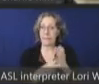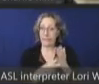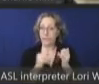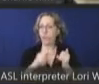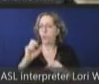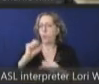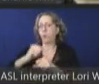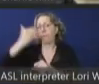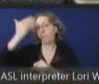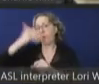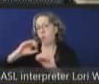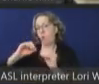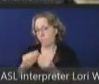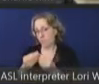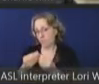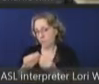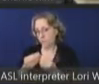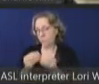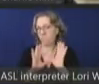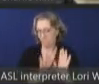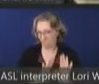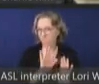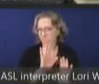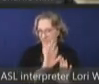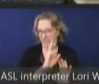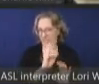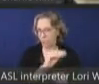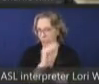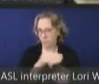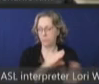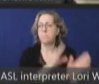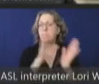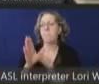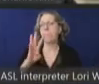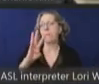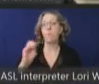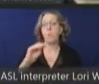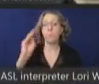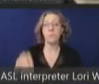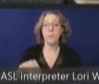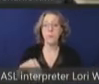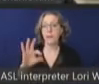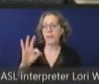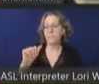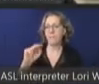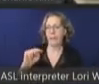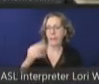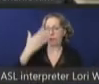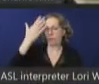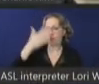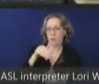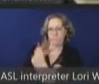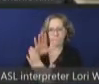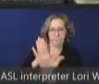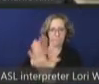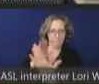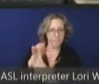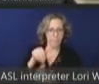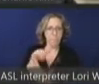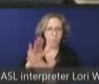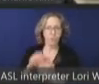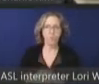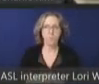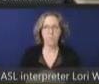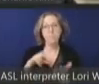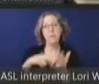about 40% of our energy goes into a fan-facing or front-facing approach. So whether that be